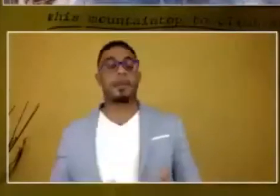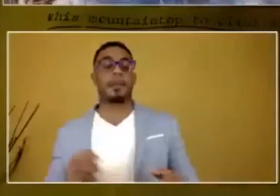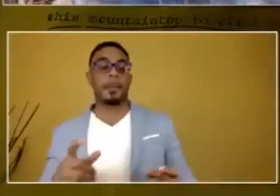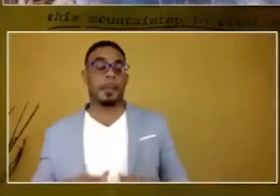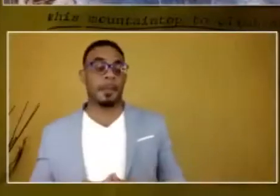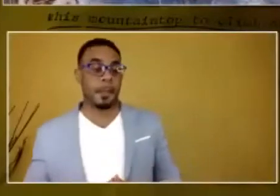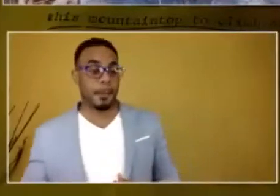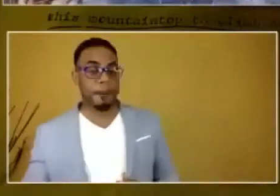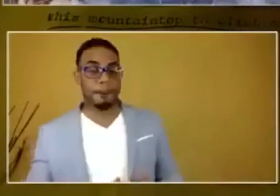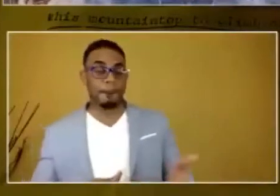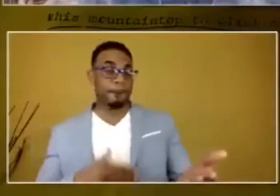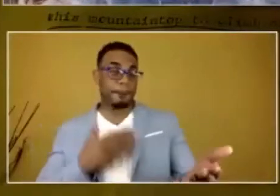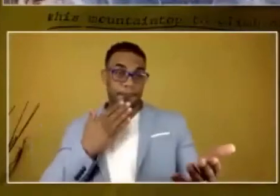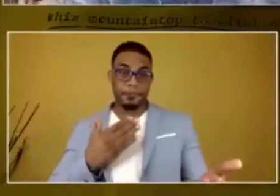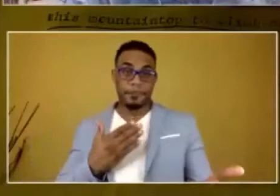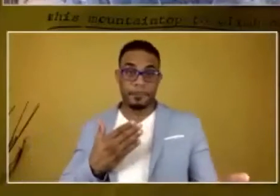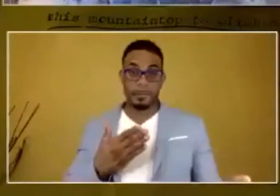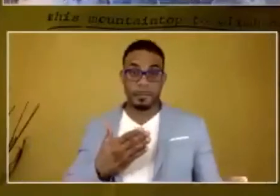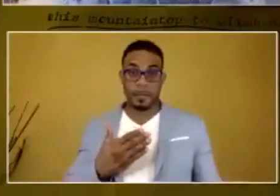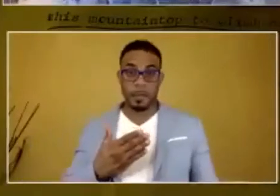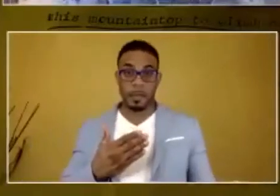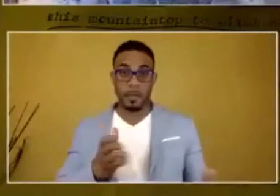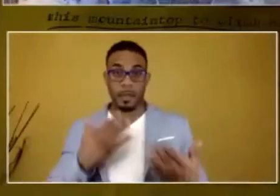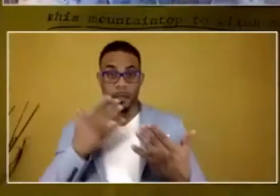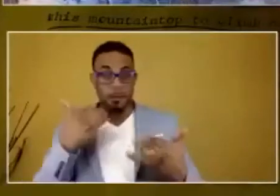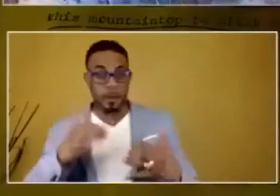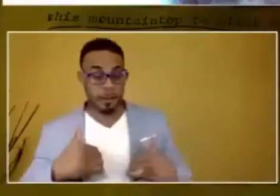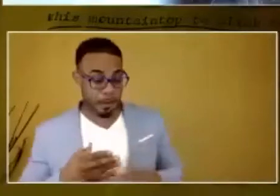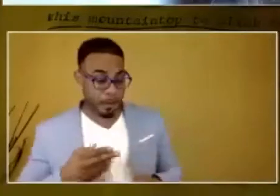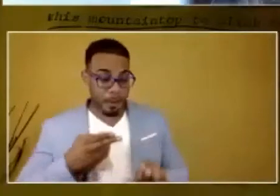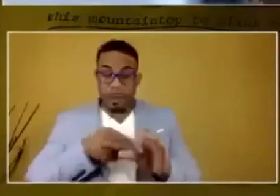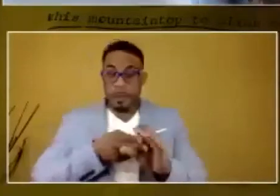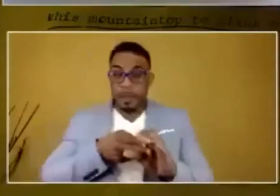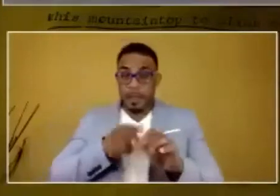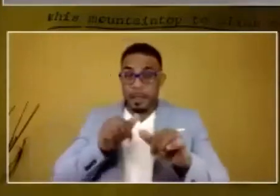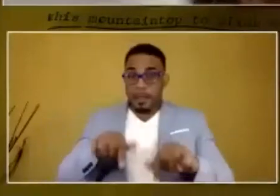Ransby, so many thanks for letting me participate in this.